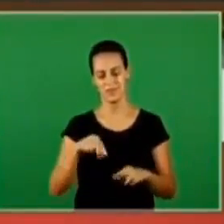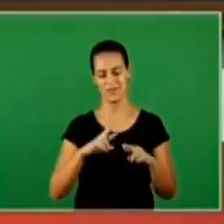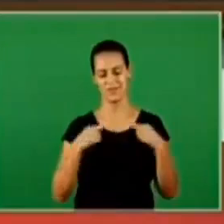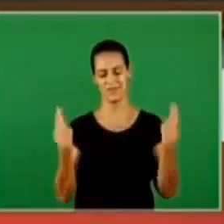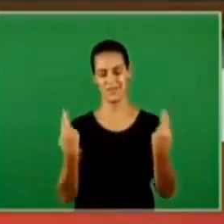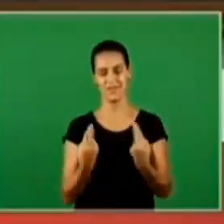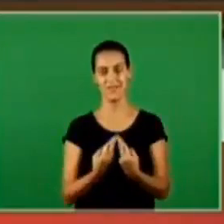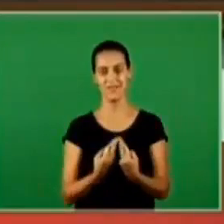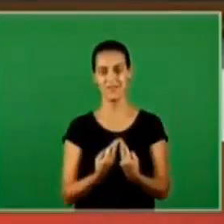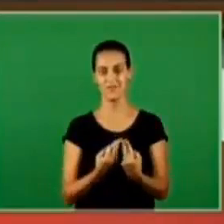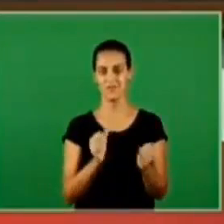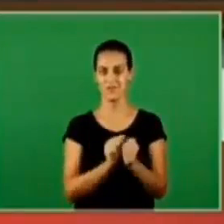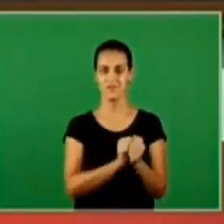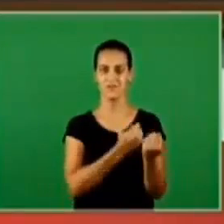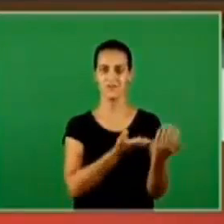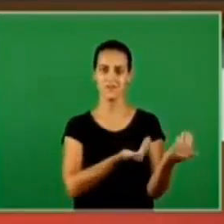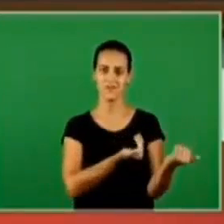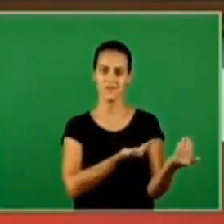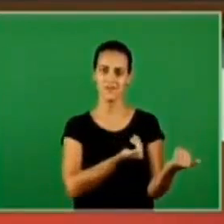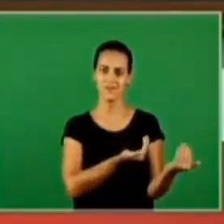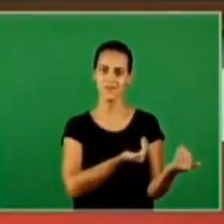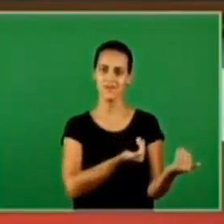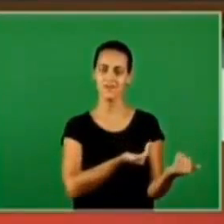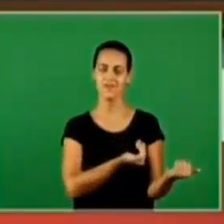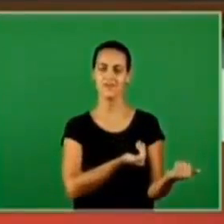of in this meeting with our youth